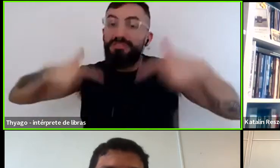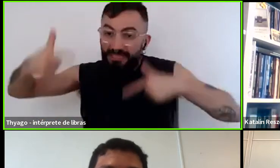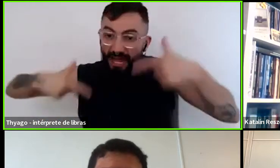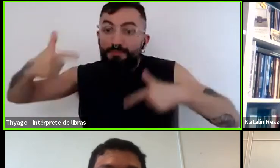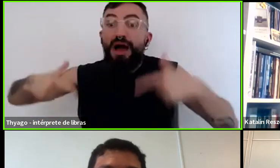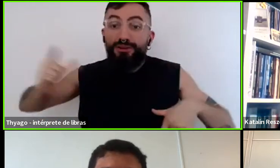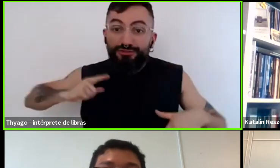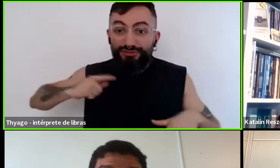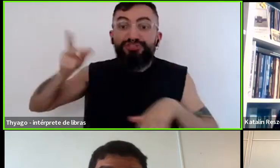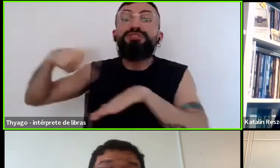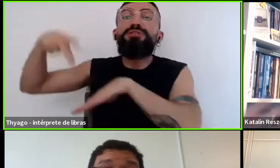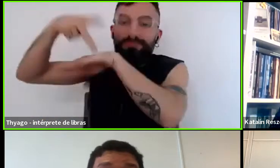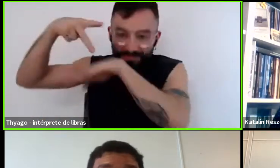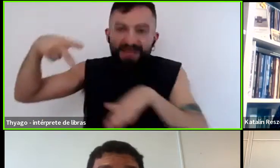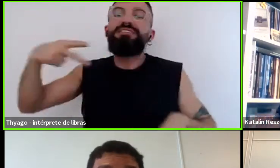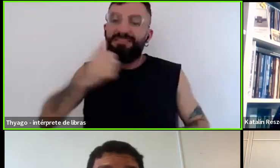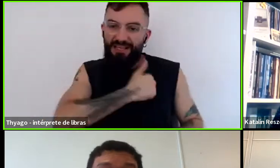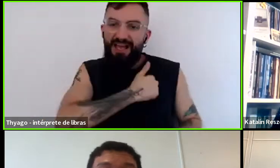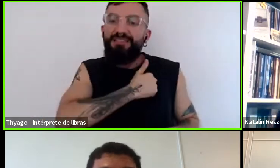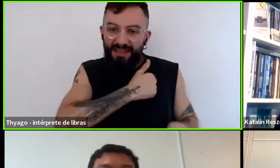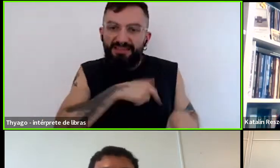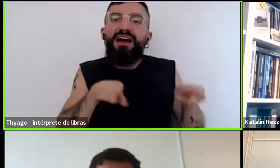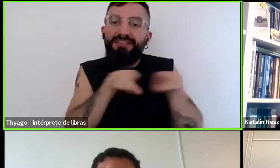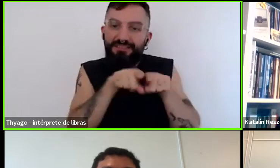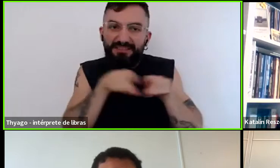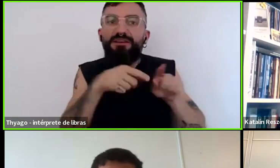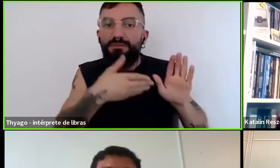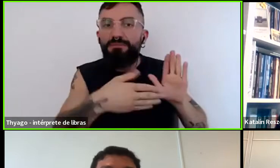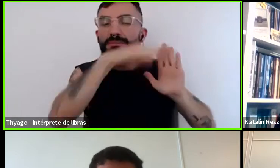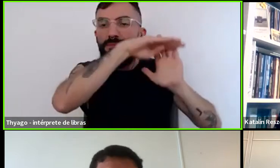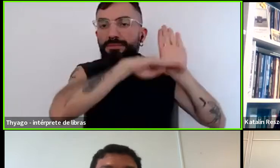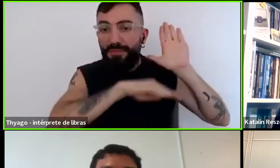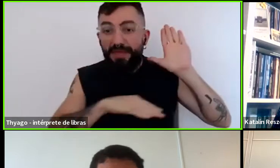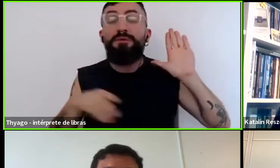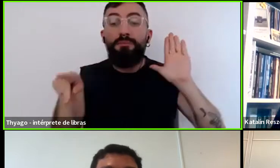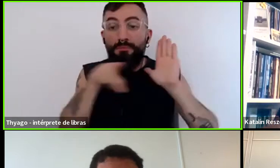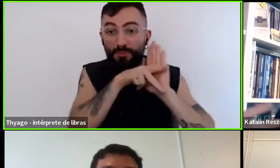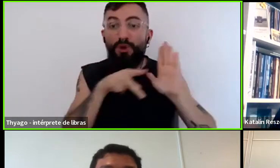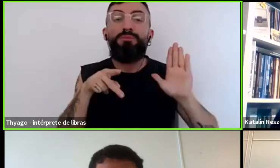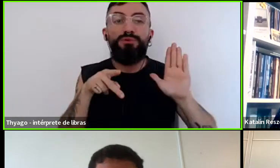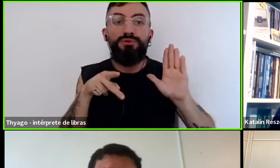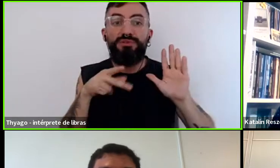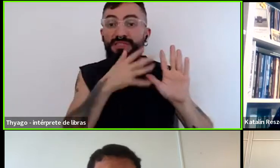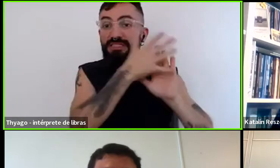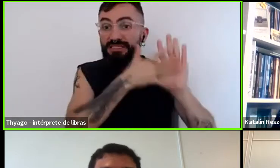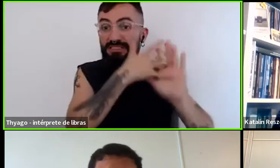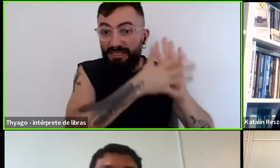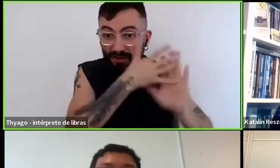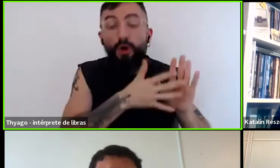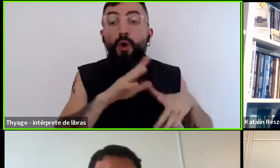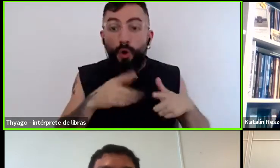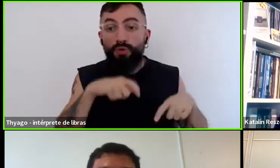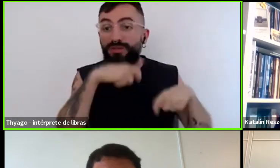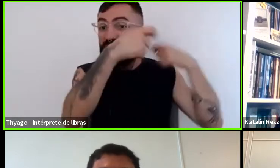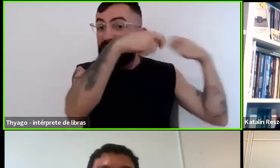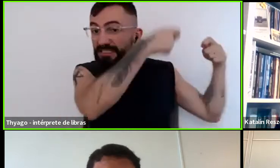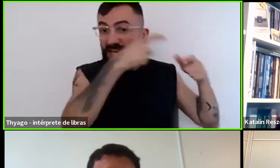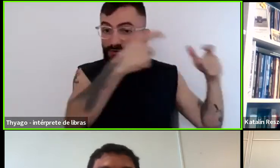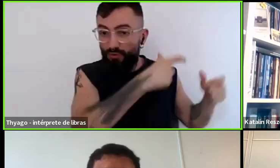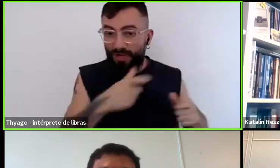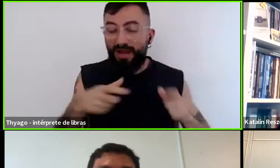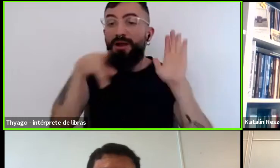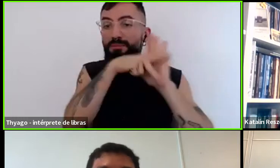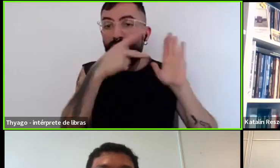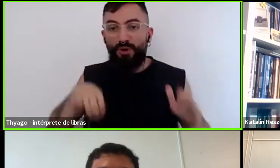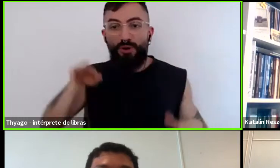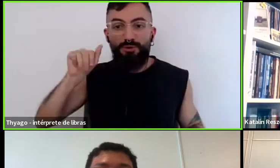Canada doing this kind of sign language or sign toponym maps. And they are